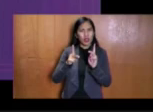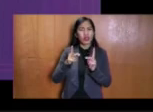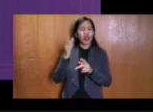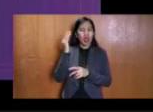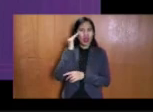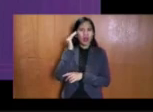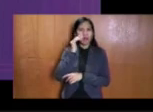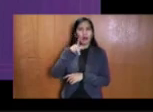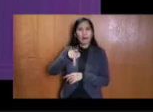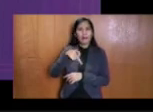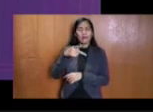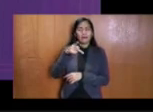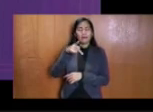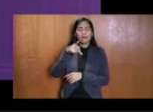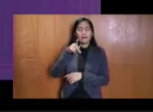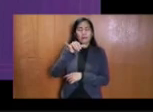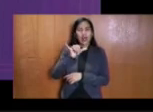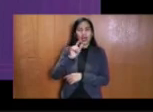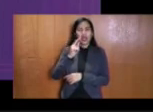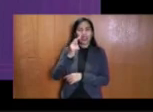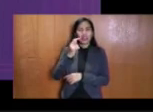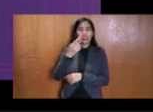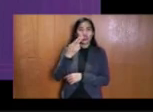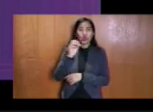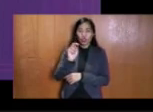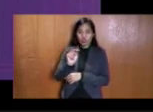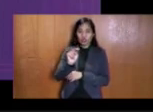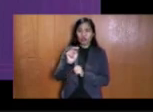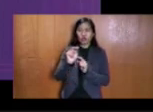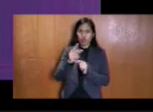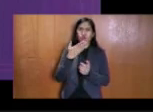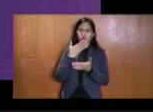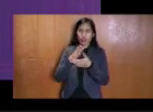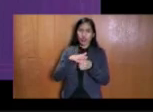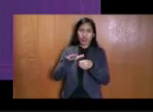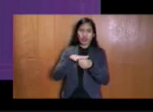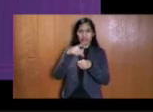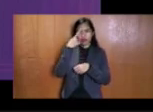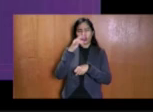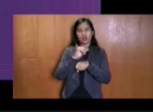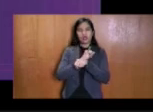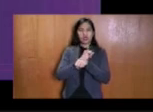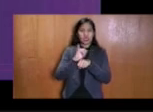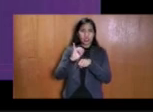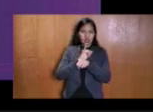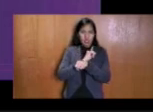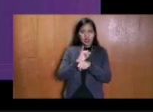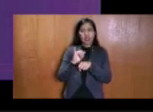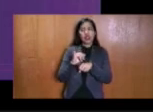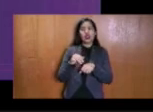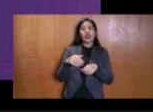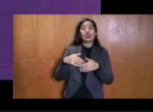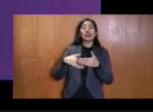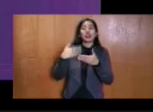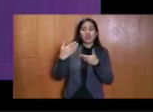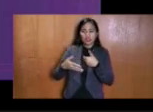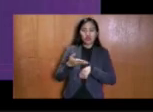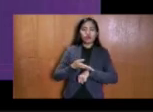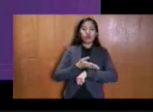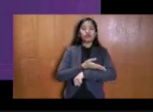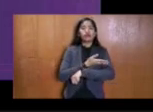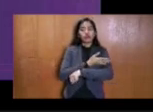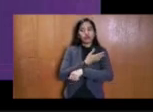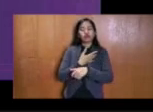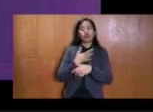programmers, good enough for industry, and they probably can do moonlighting while being students. You know, doing